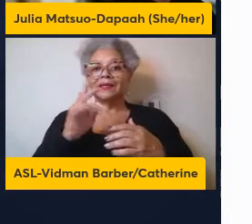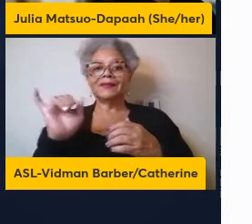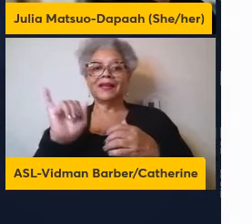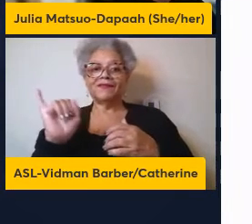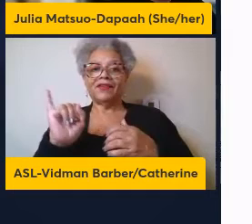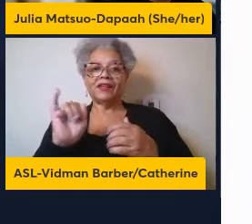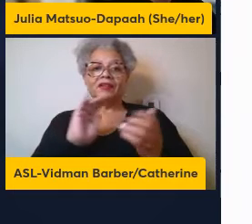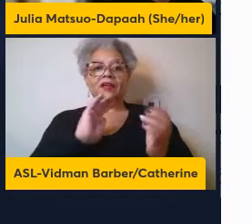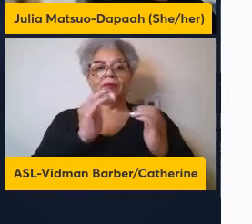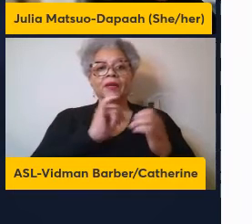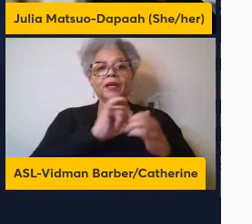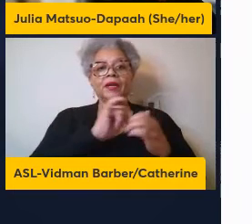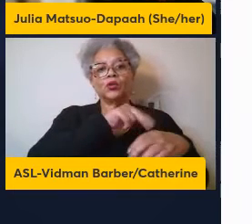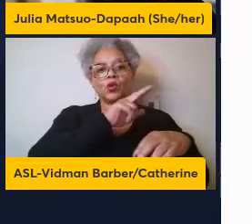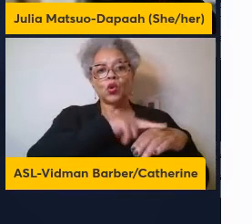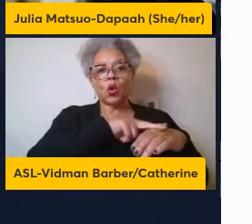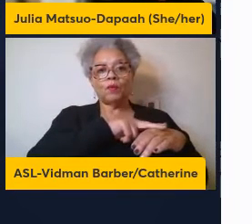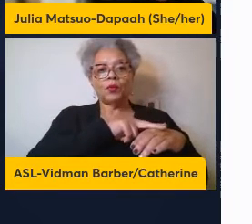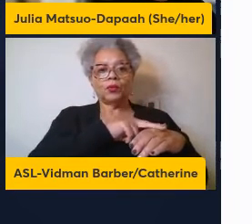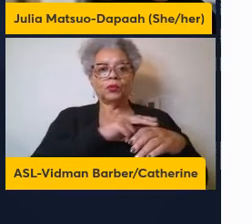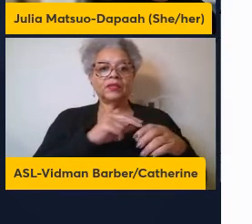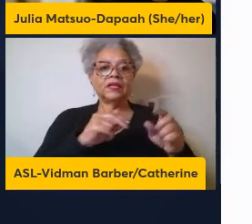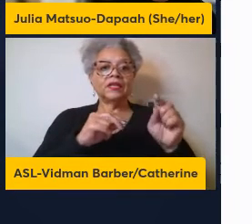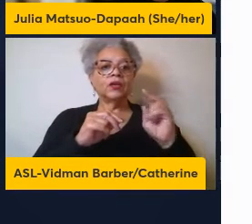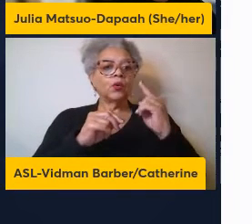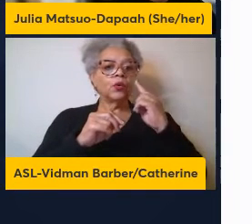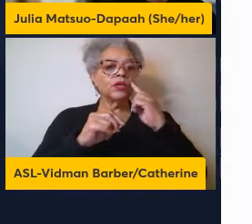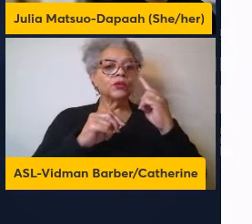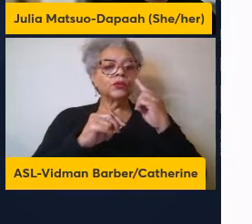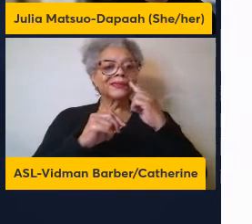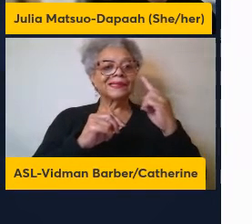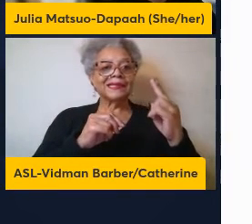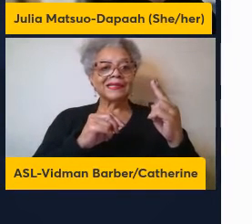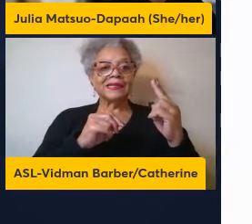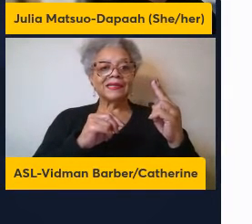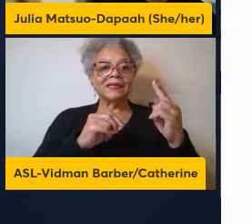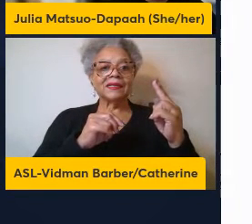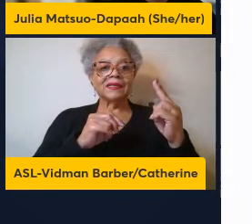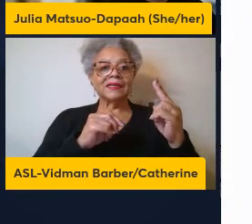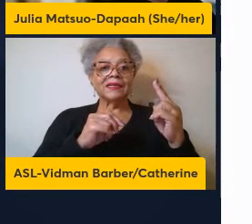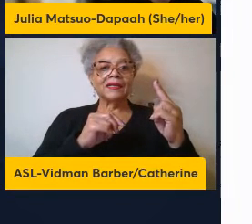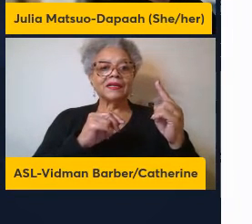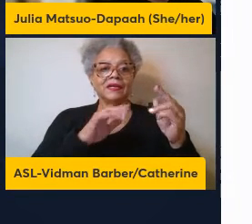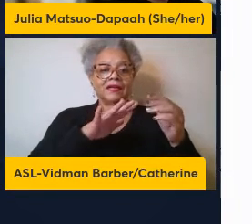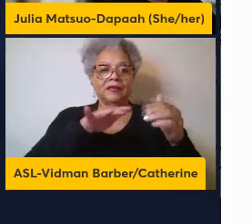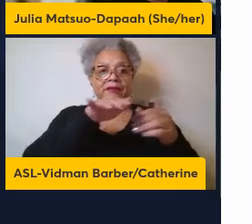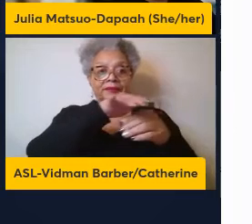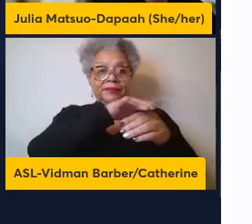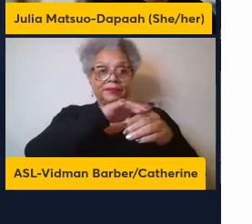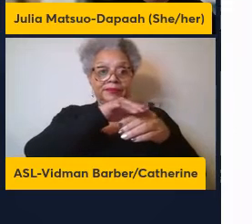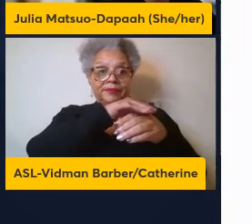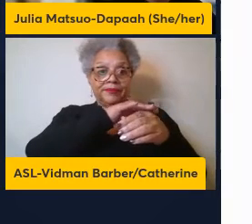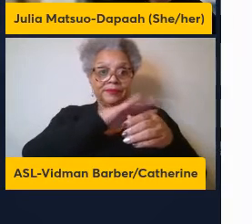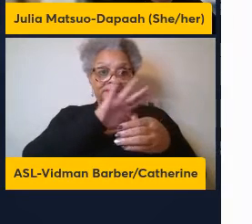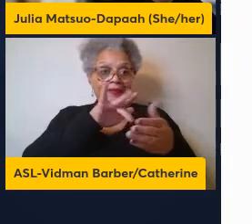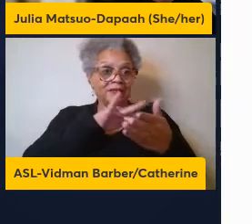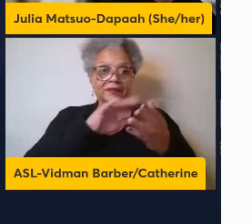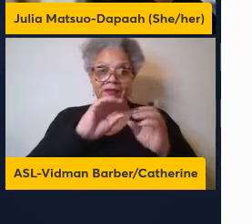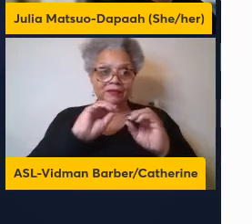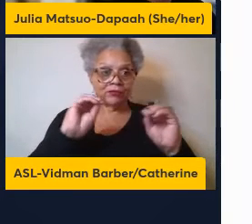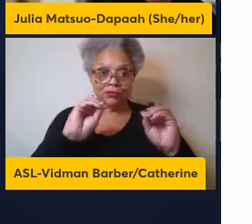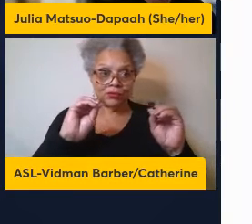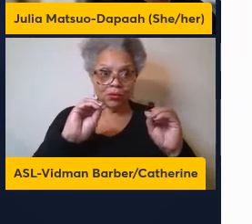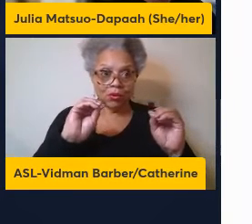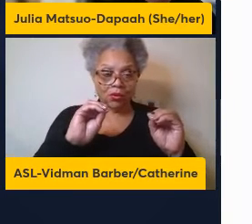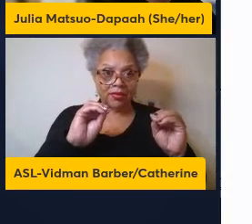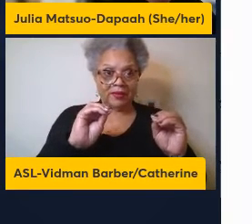usual case where you see edema or the swelling of the brain, there is no such, but then